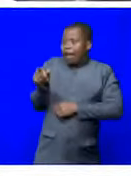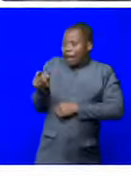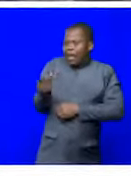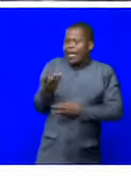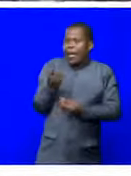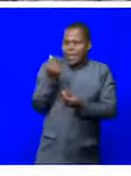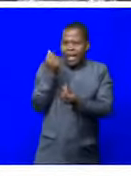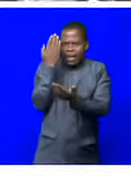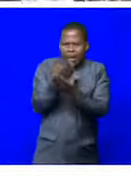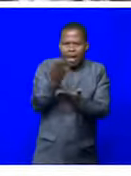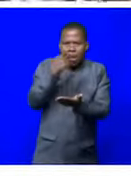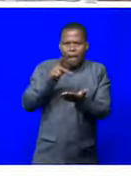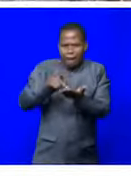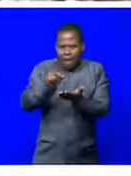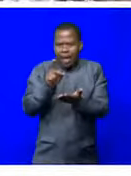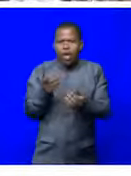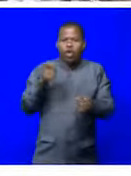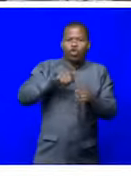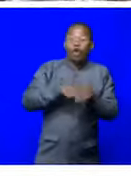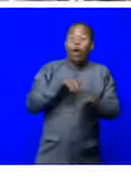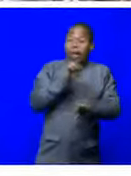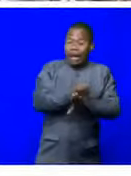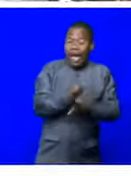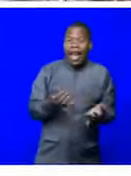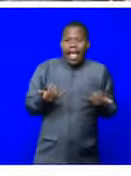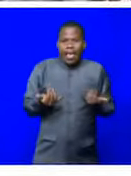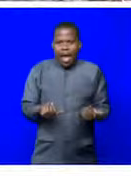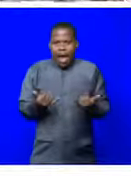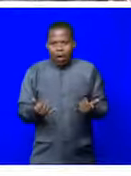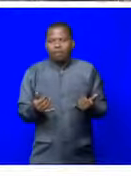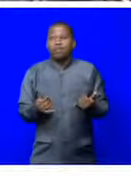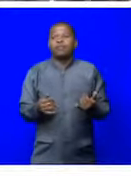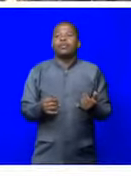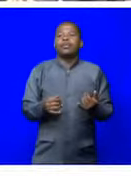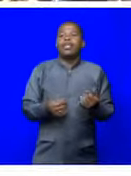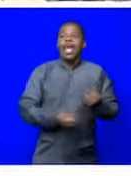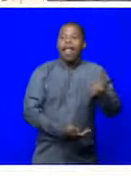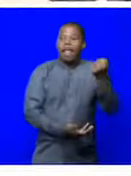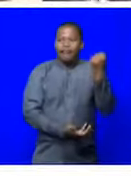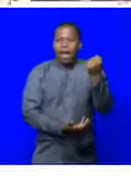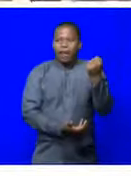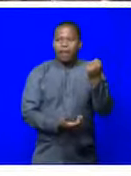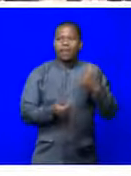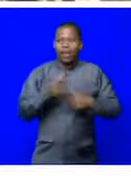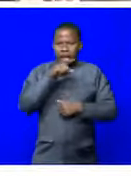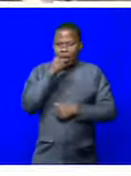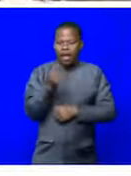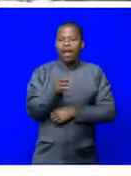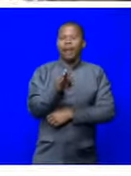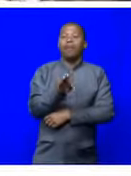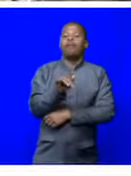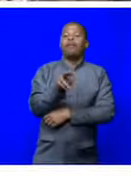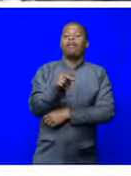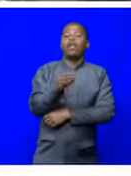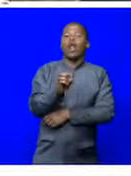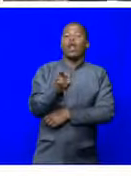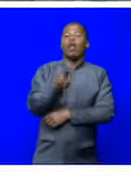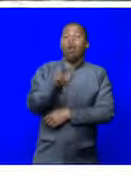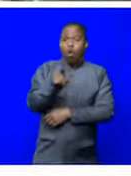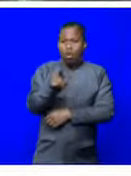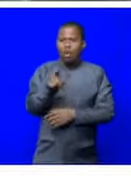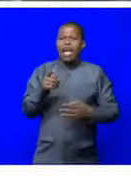ke sivumelwano lesithide na fund administrator long FinCorp lokwe ukuthi